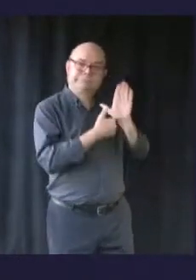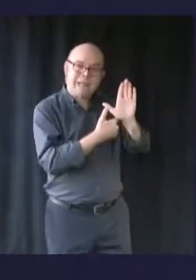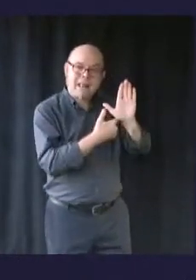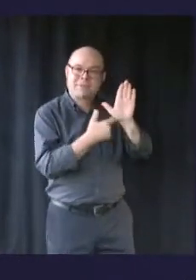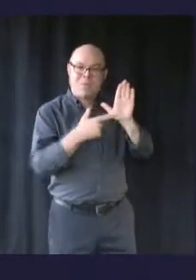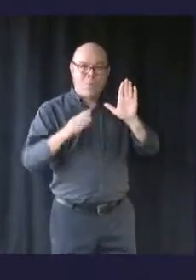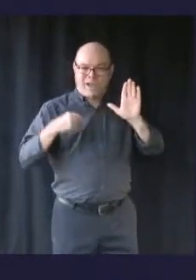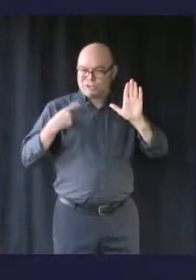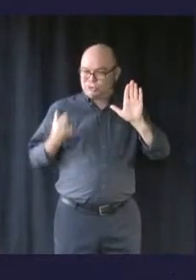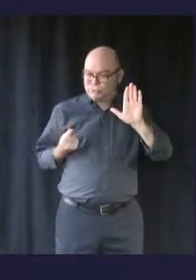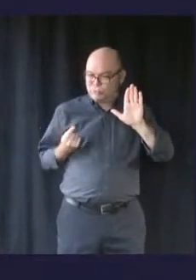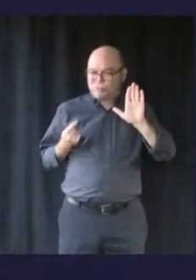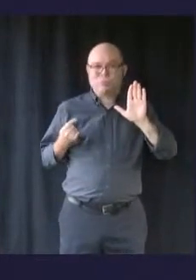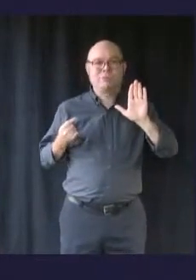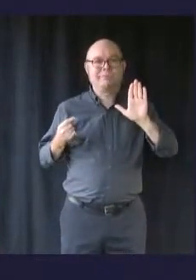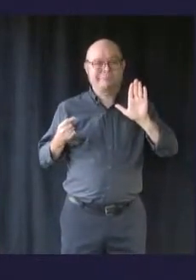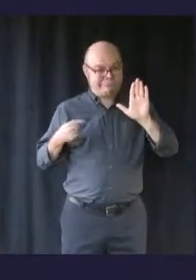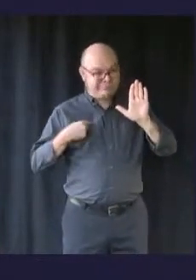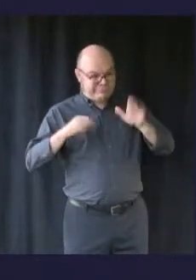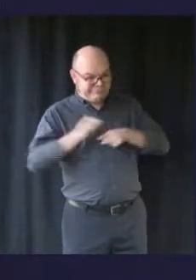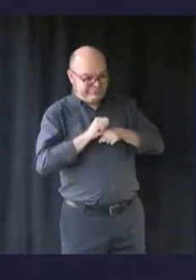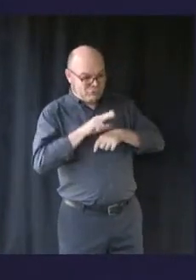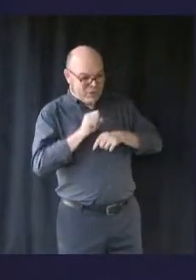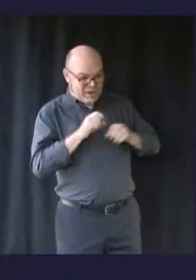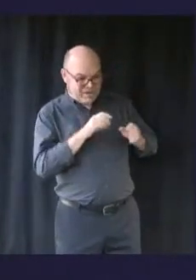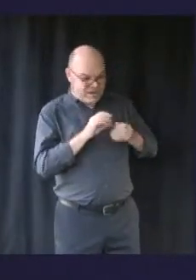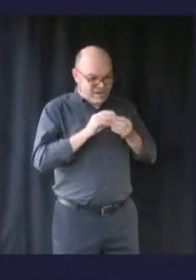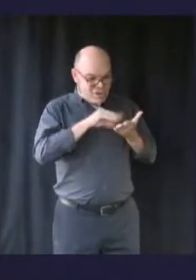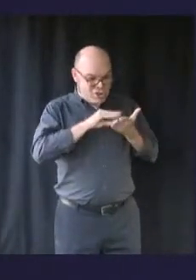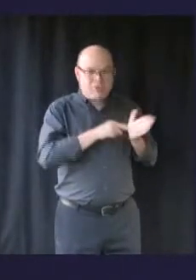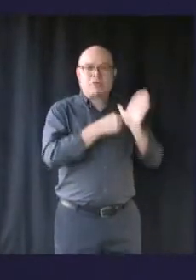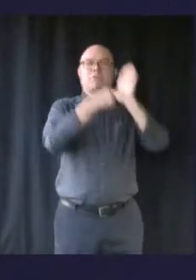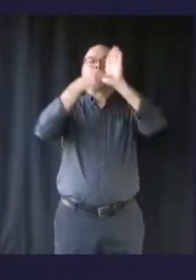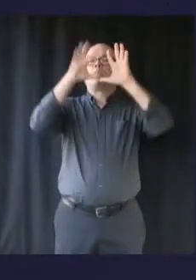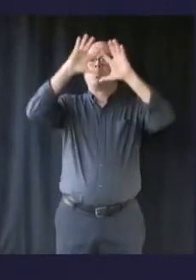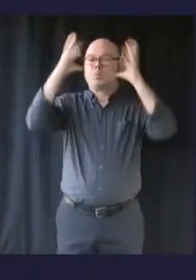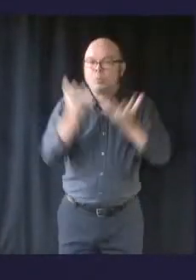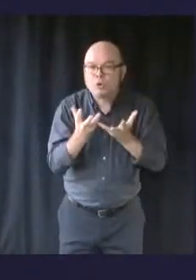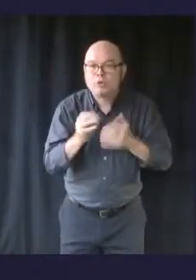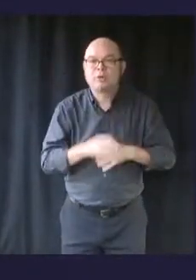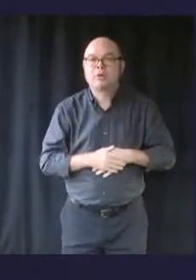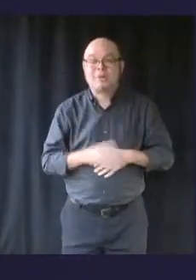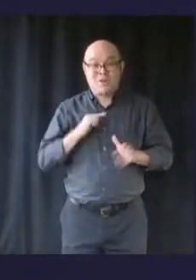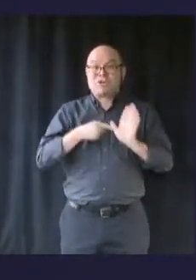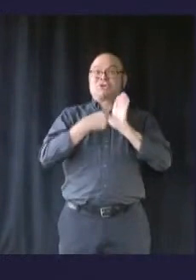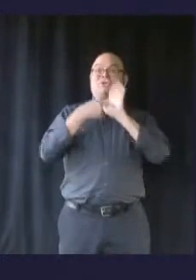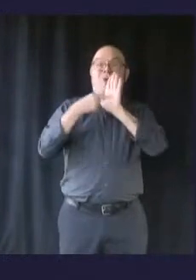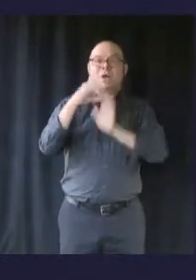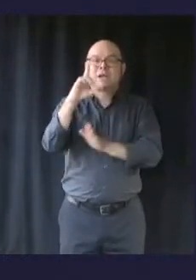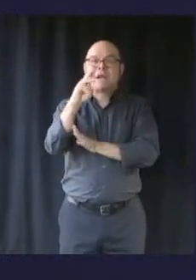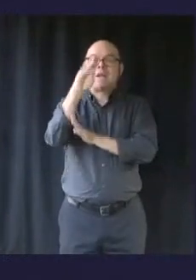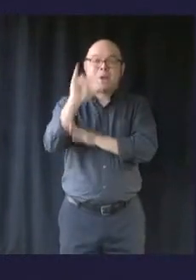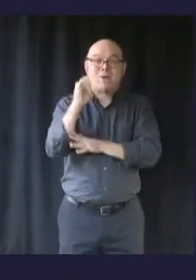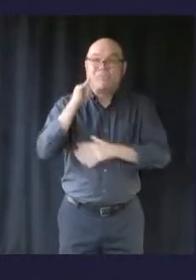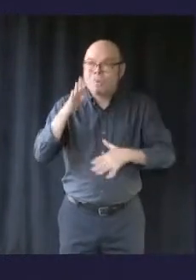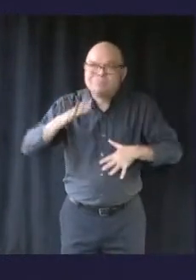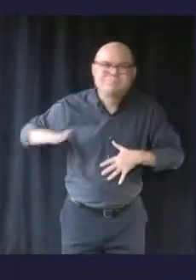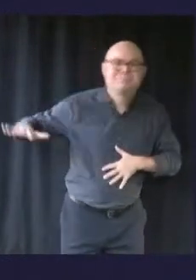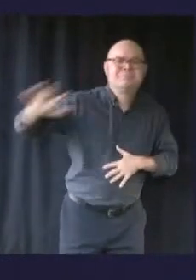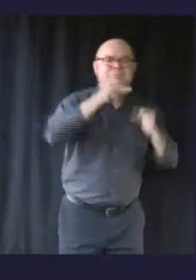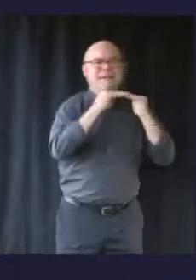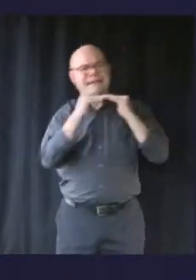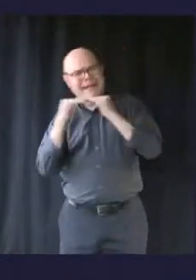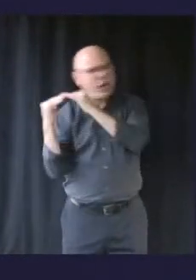democracy, to advance equity and promote justice, to defend the sacred right to